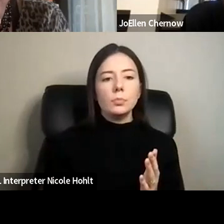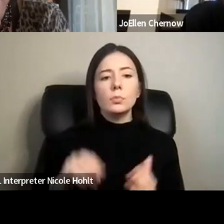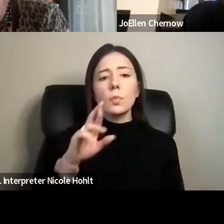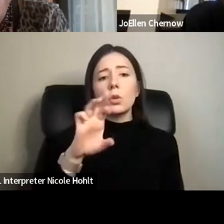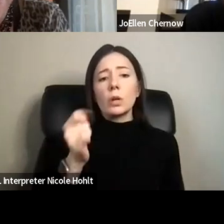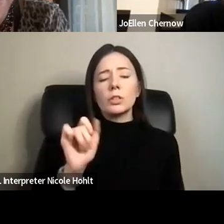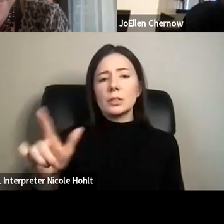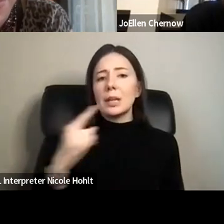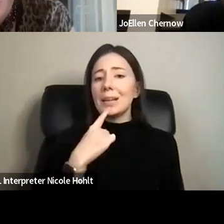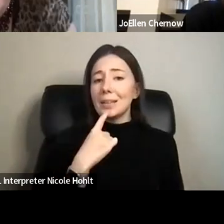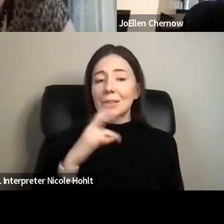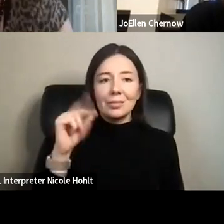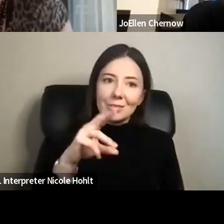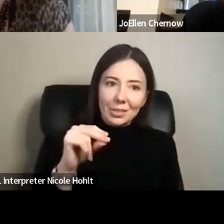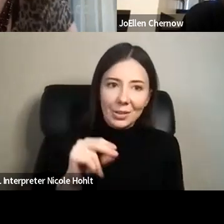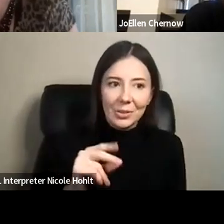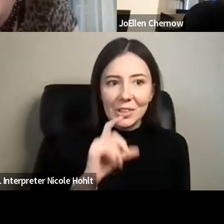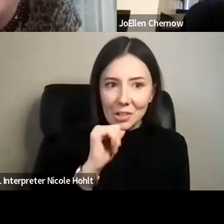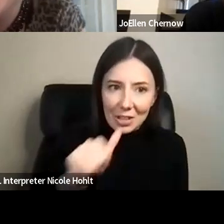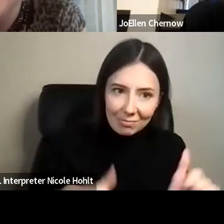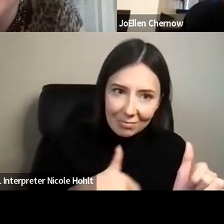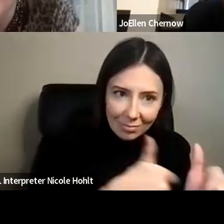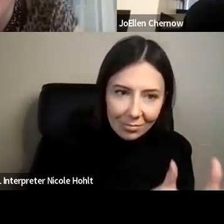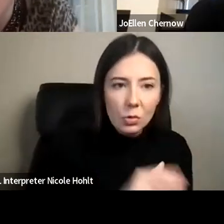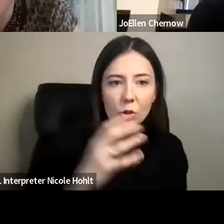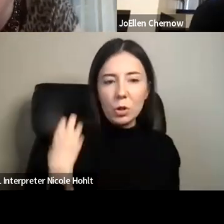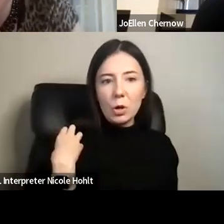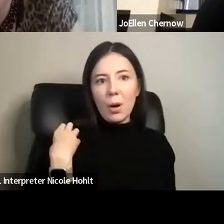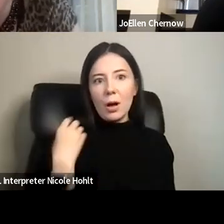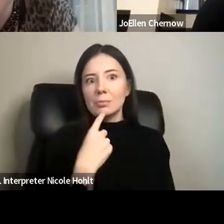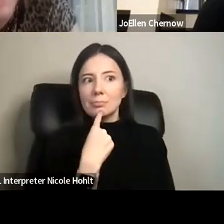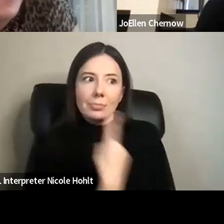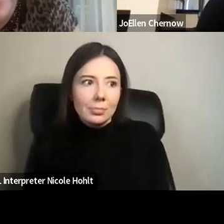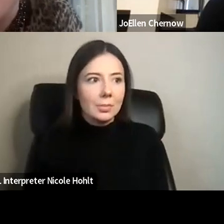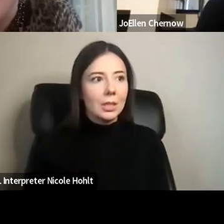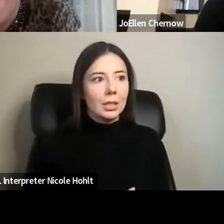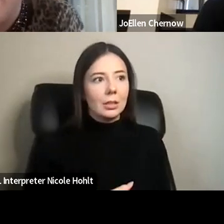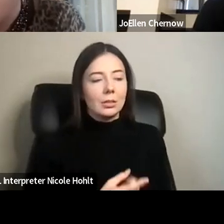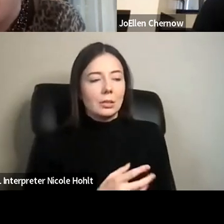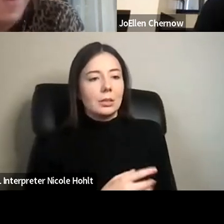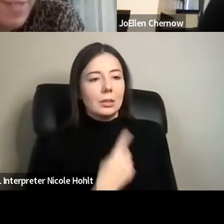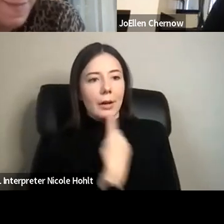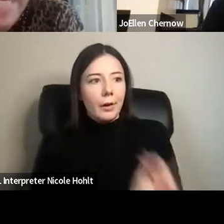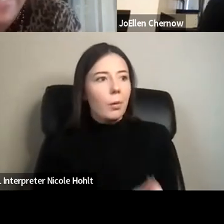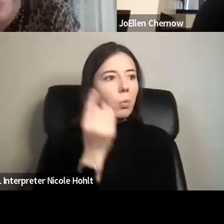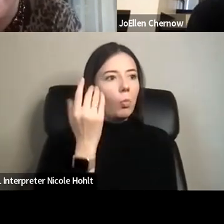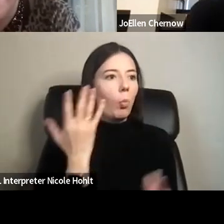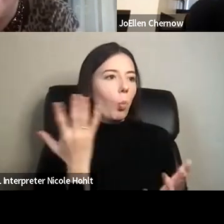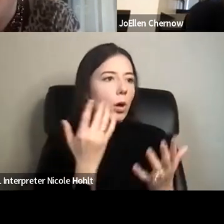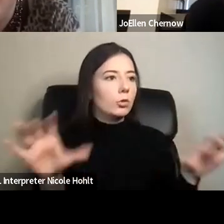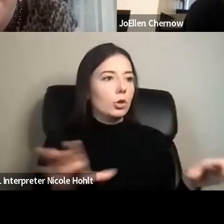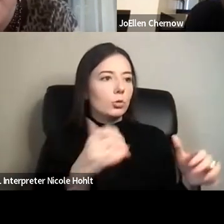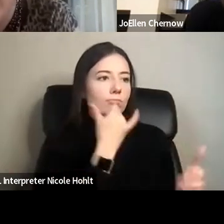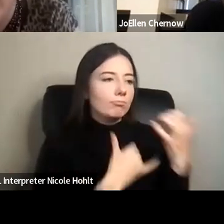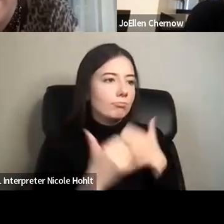and, doing something. So I'm not advising anyone to go to anyone's boss's house,